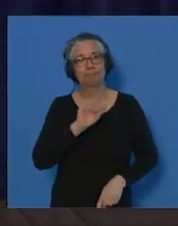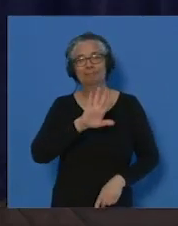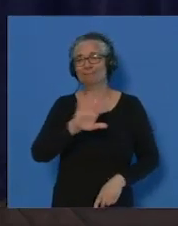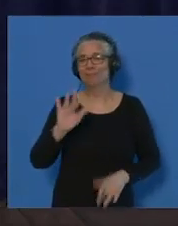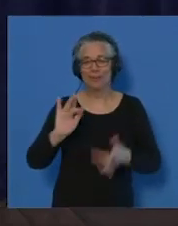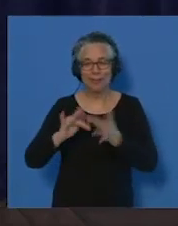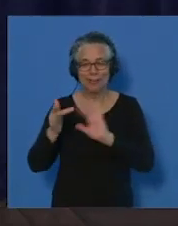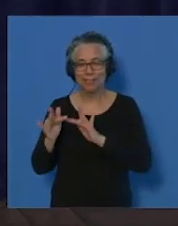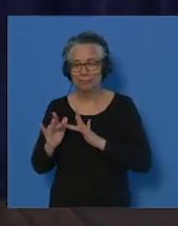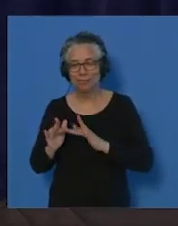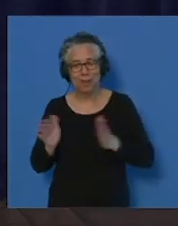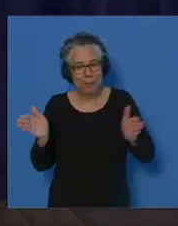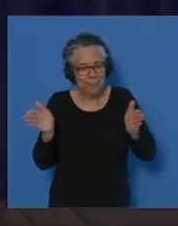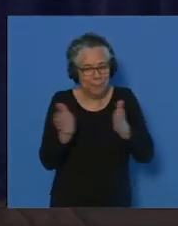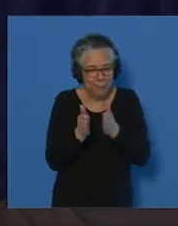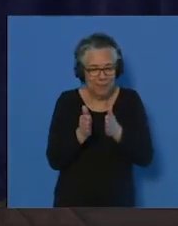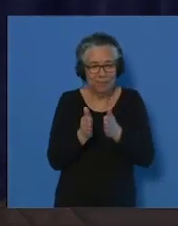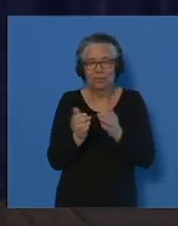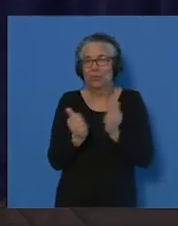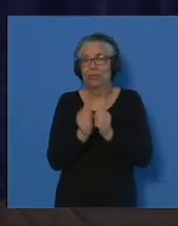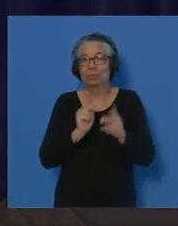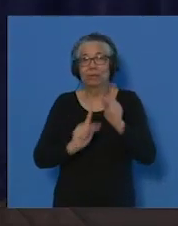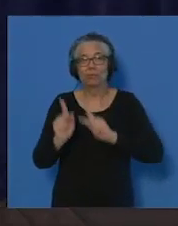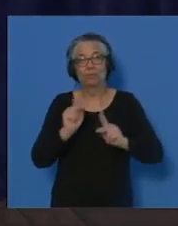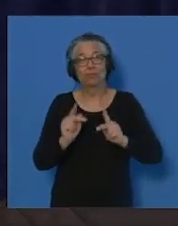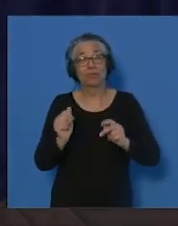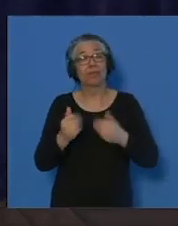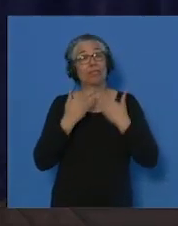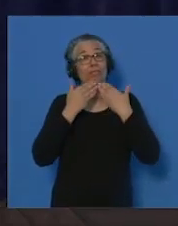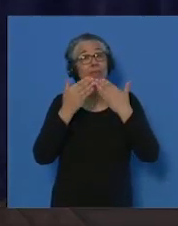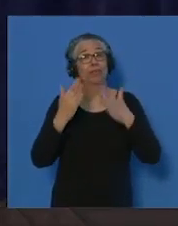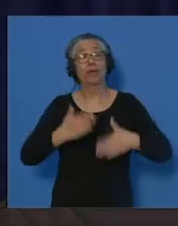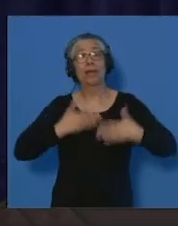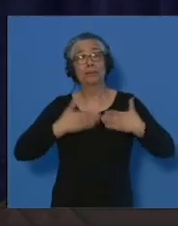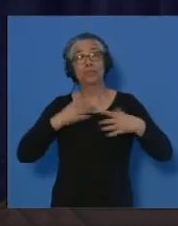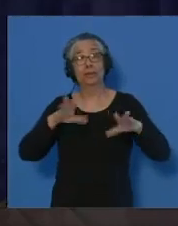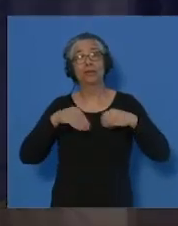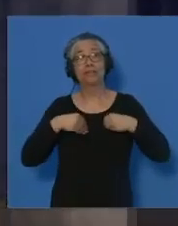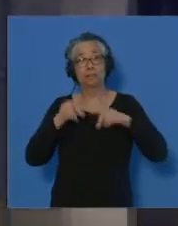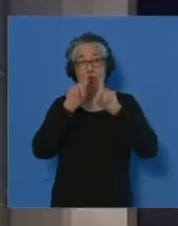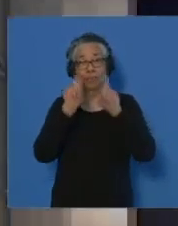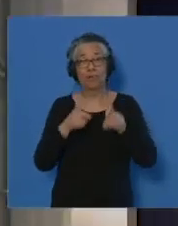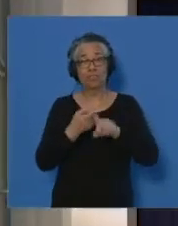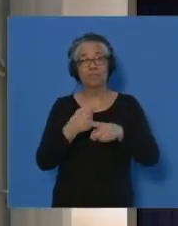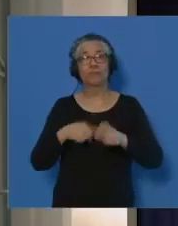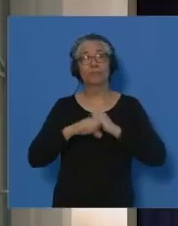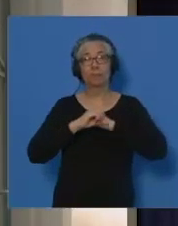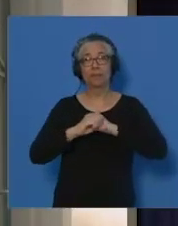contact with as many persons as possible. With that, I'm happy to take any questions that members of the media may have.